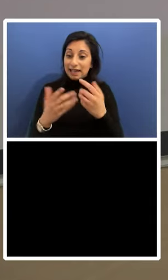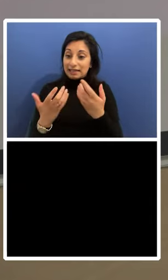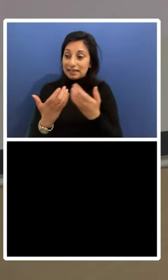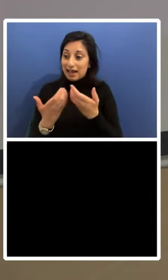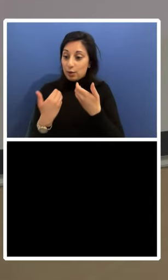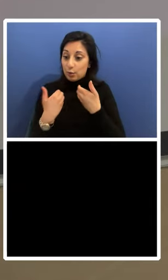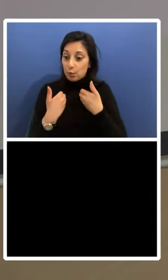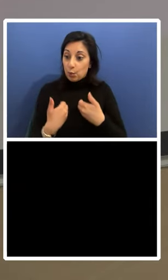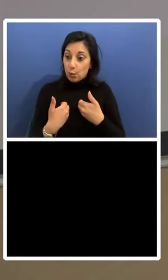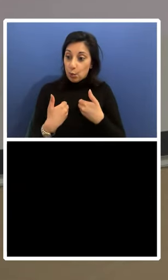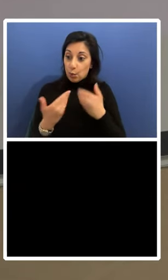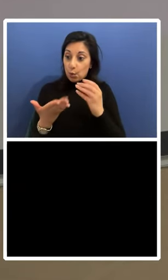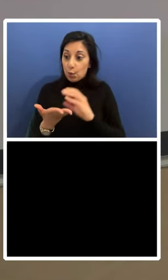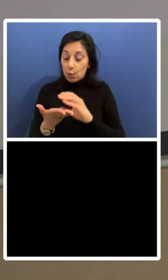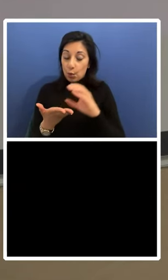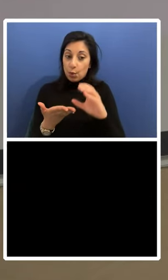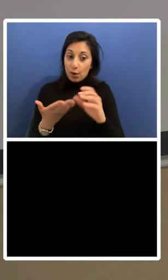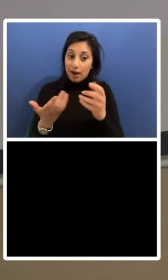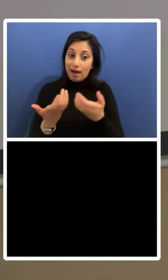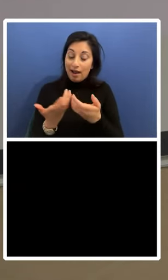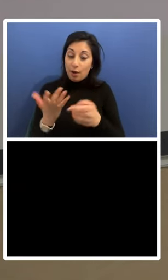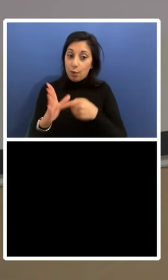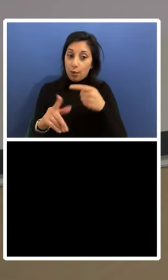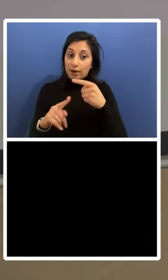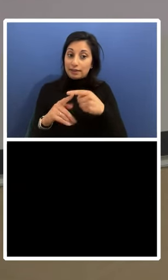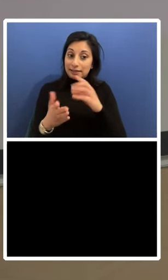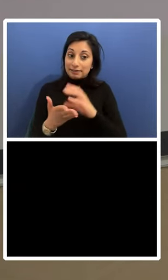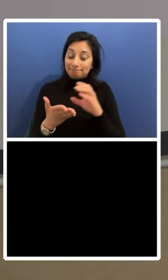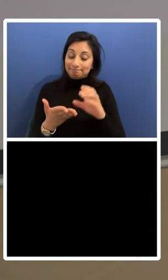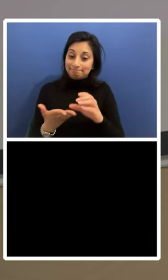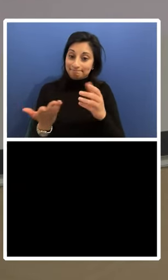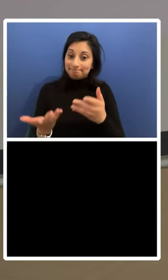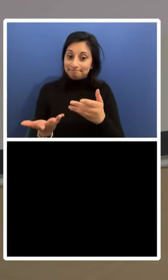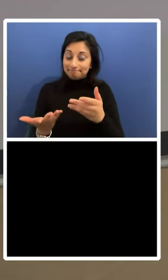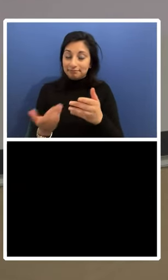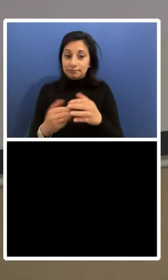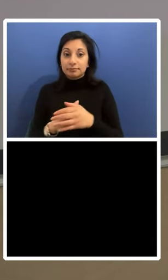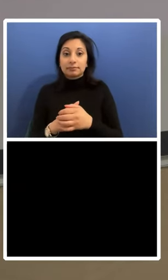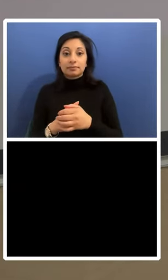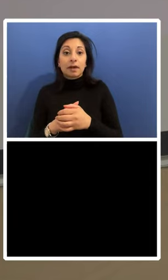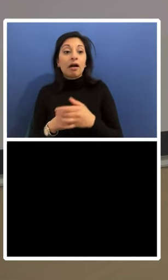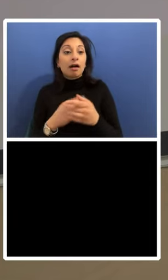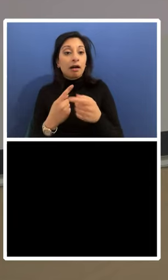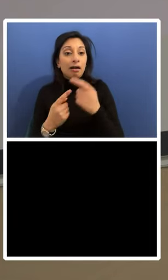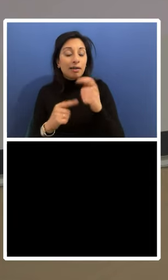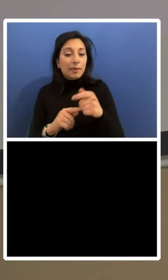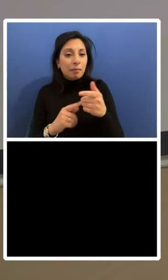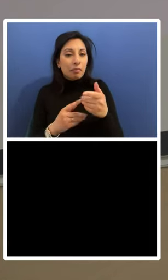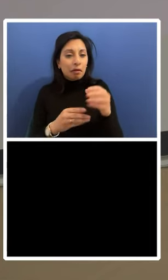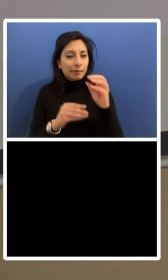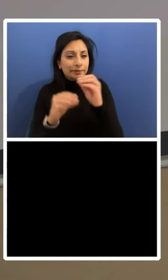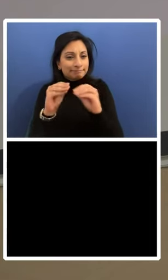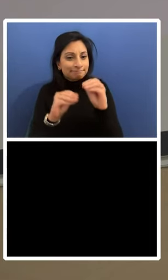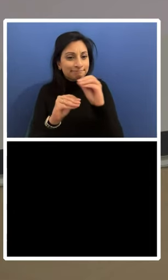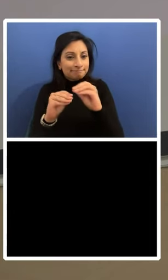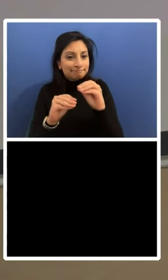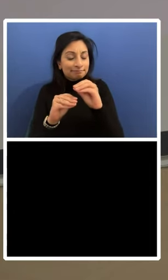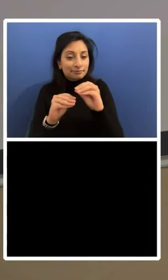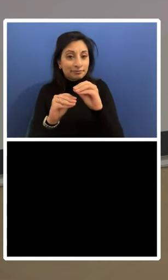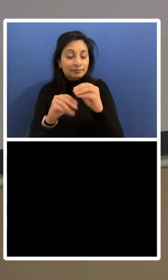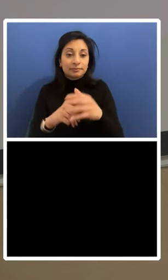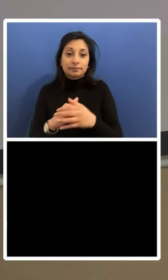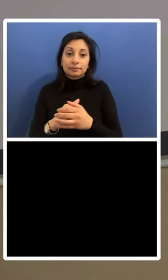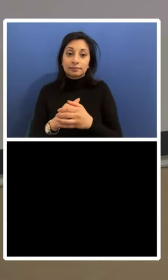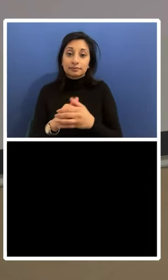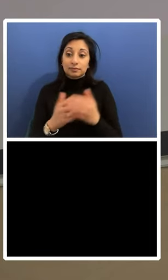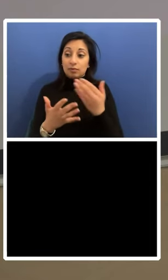it's not very clear, but there are very, very clever people, much cleverer than me, working on that. And there is appetite for it. So Brazil have come out and said they're supportive